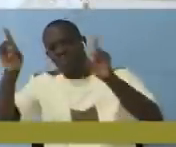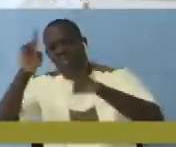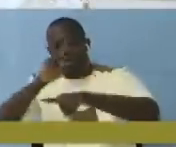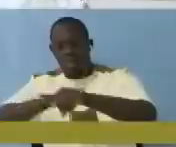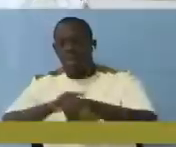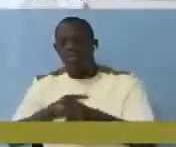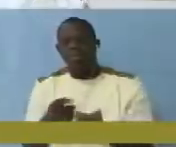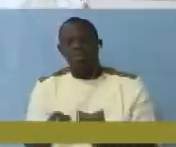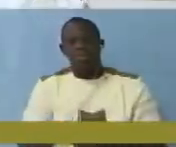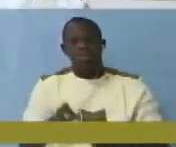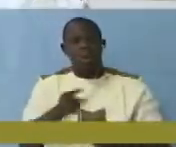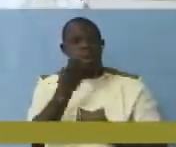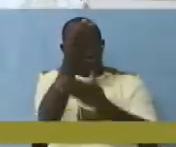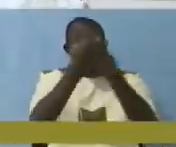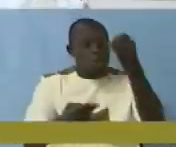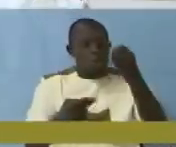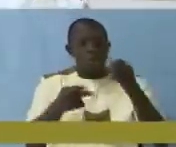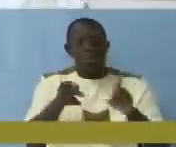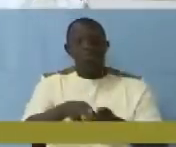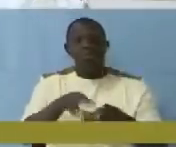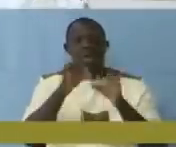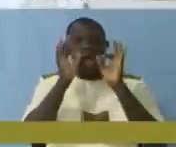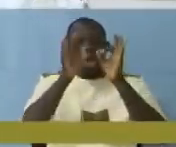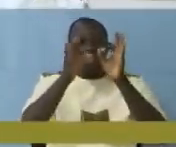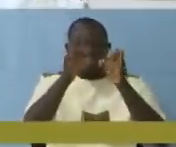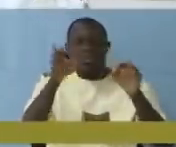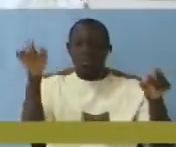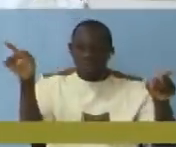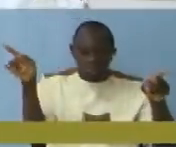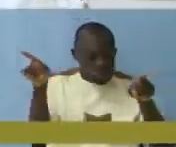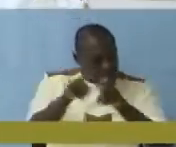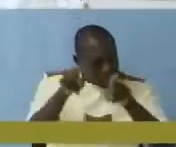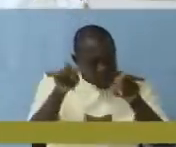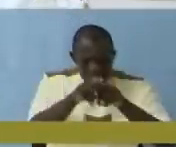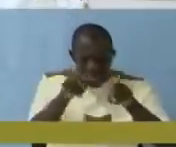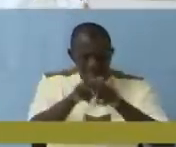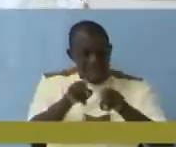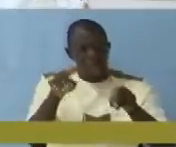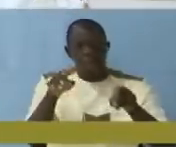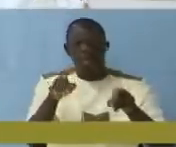They both guess the same set of people